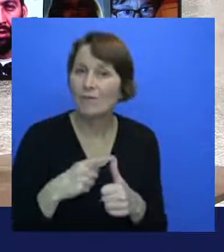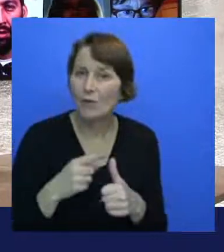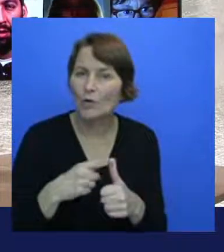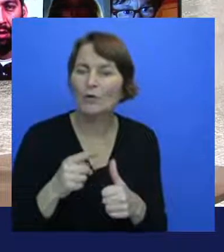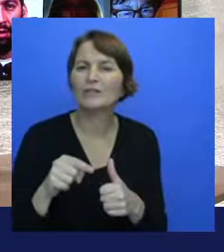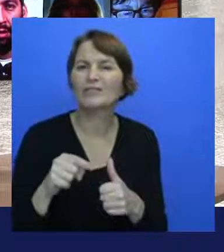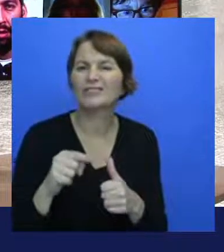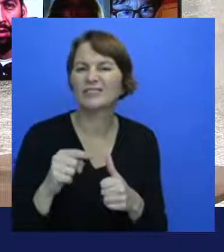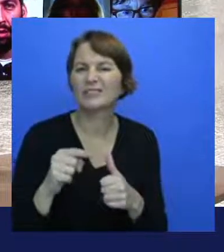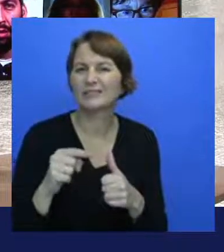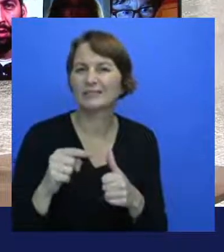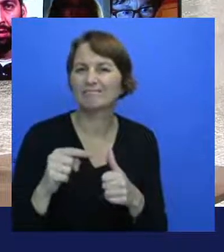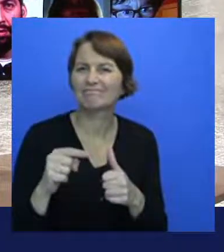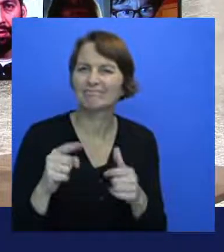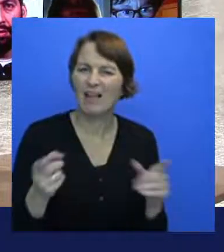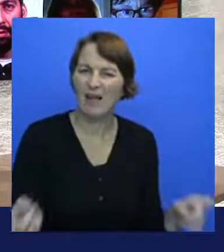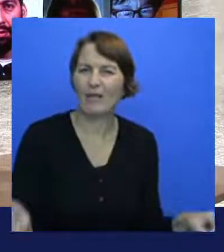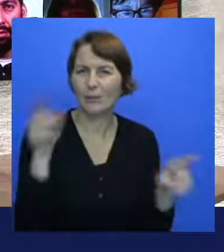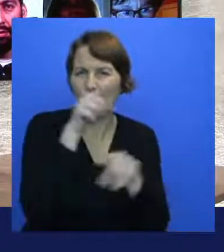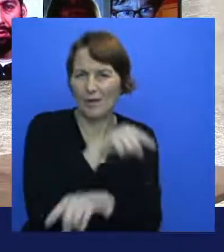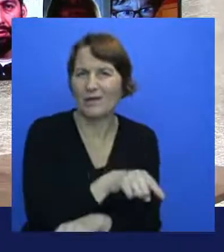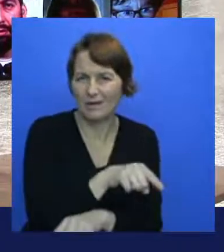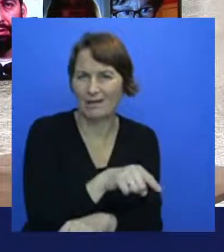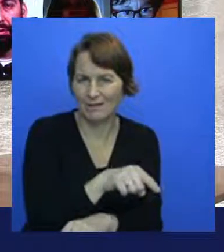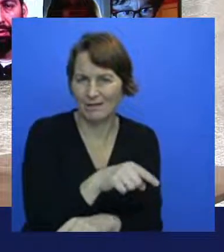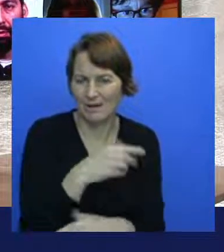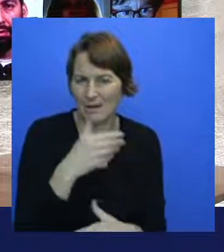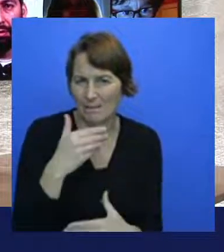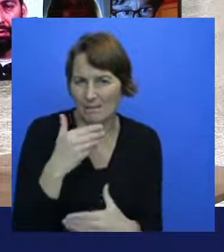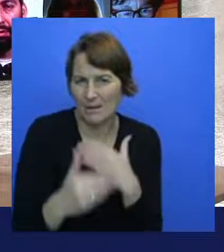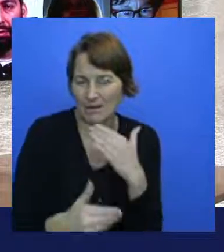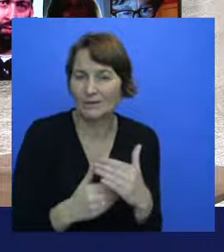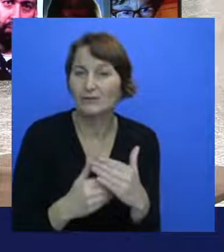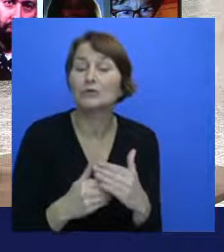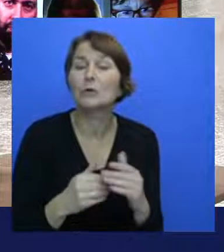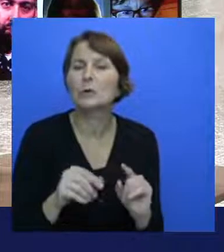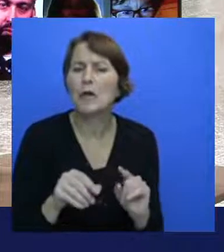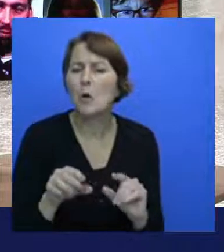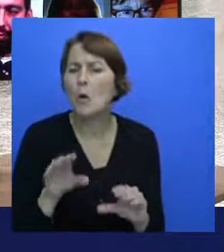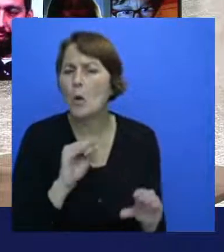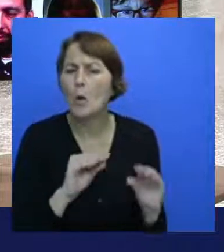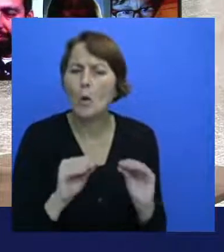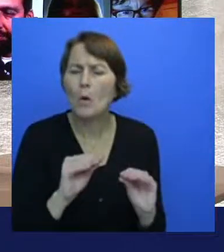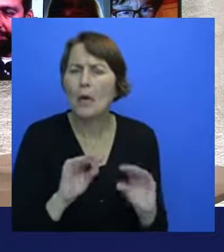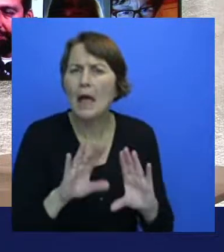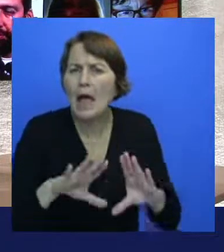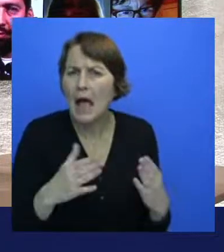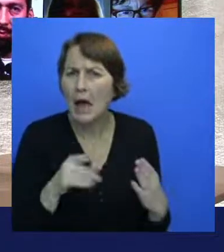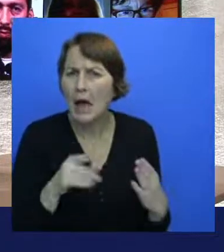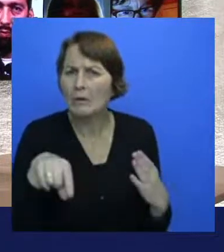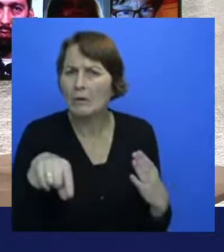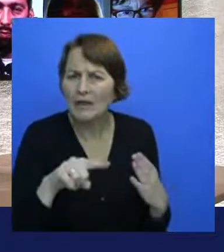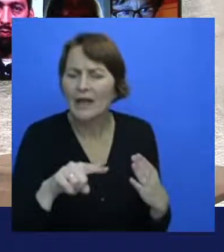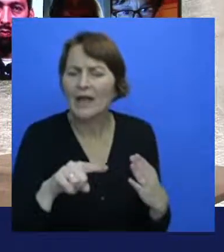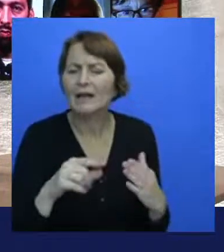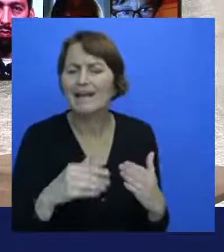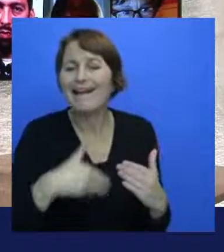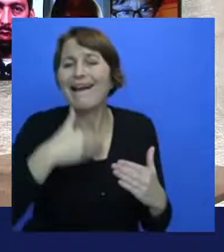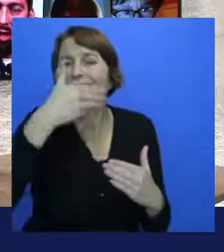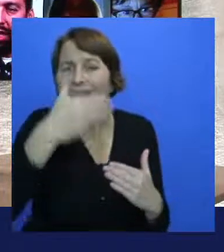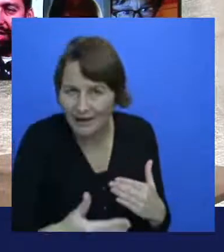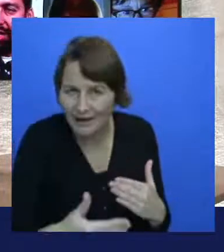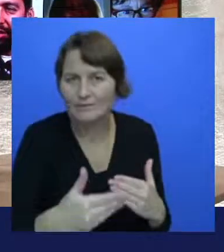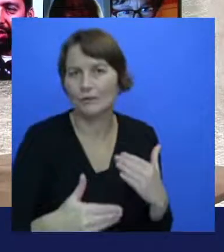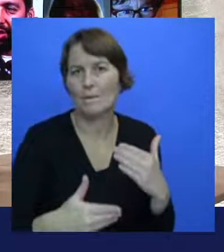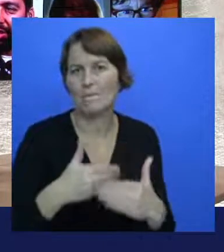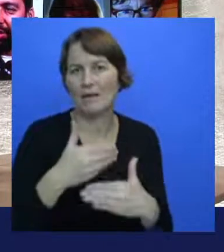the models, and then actually start understanding how they build after the fact.